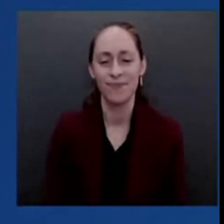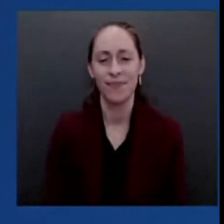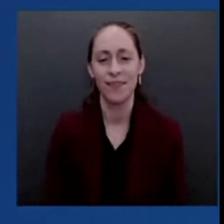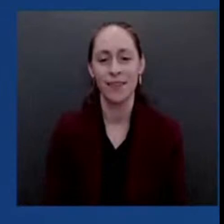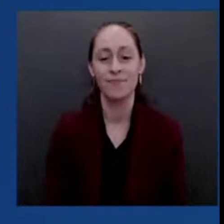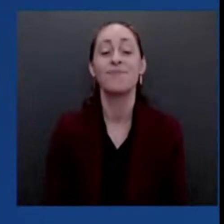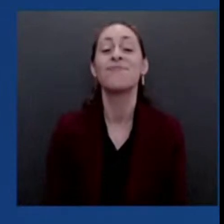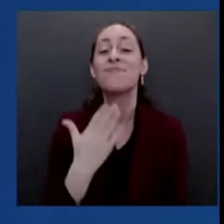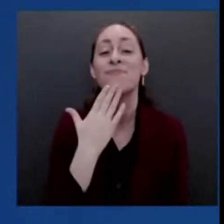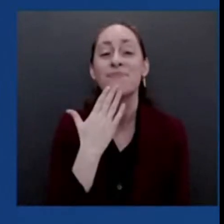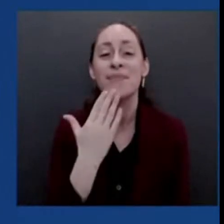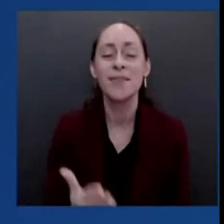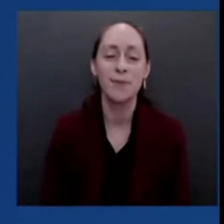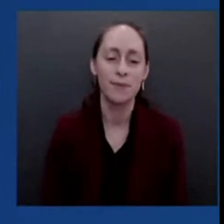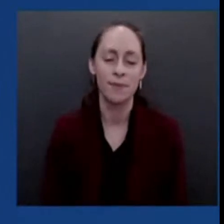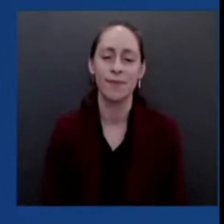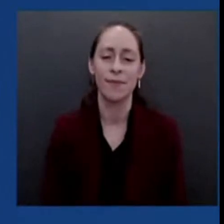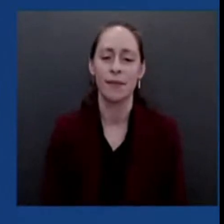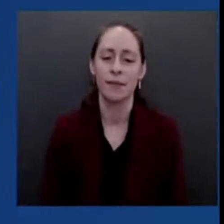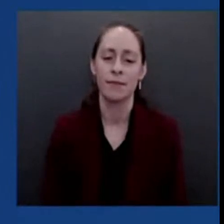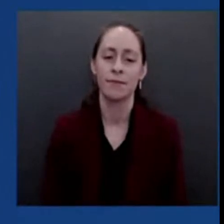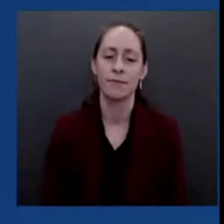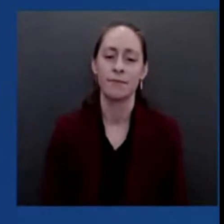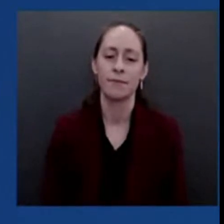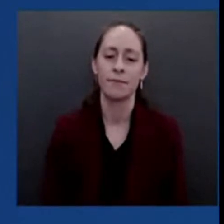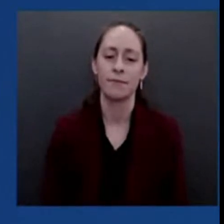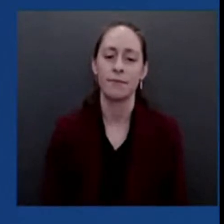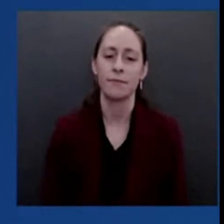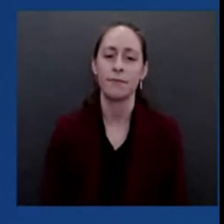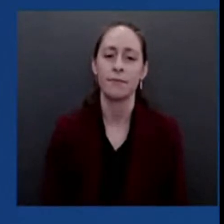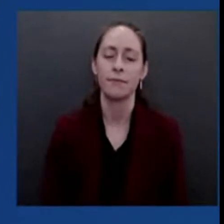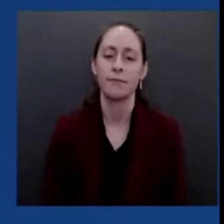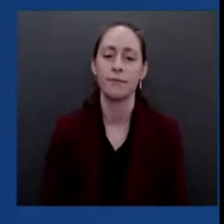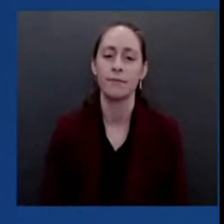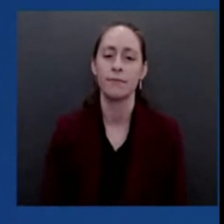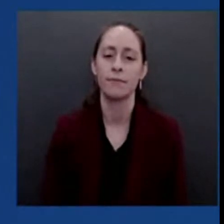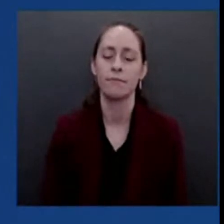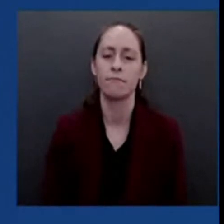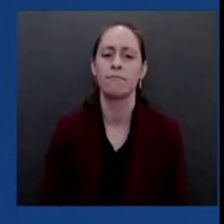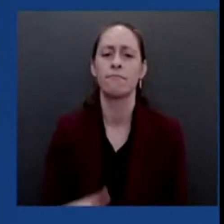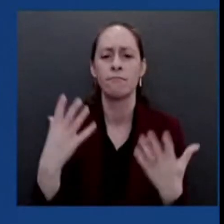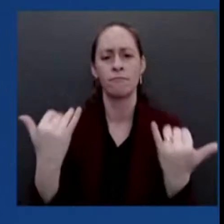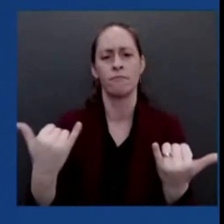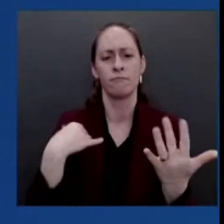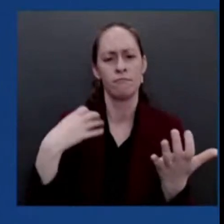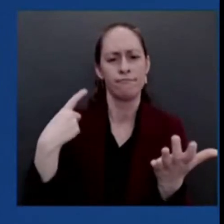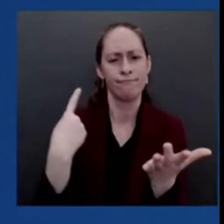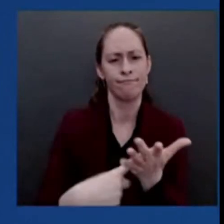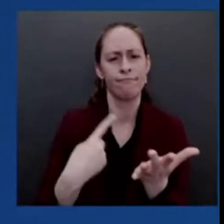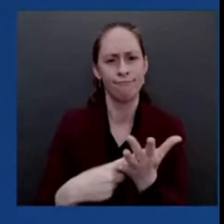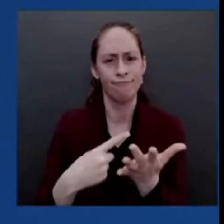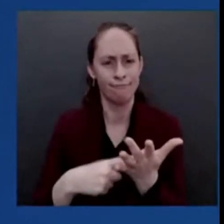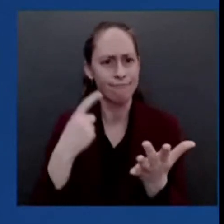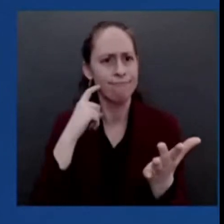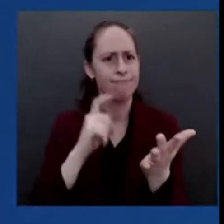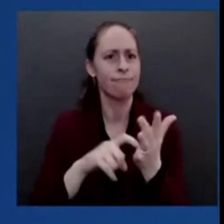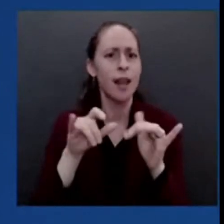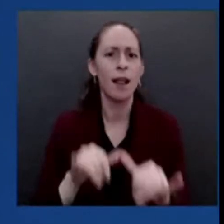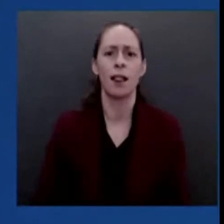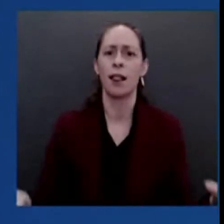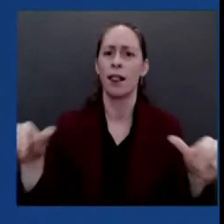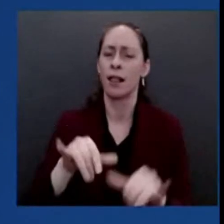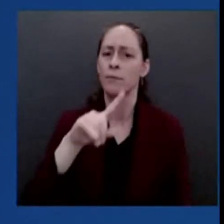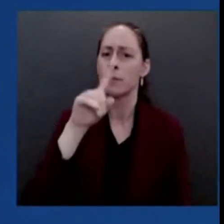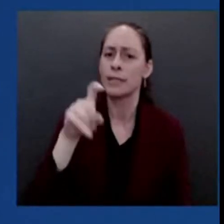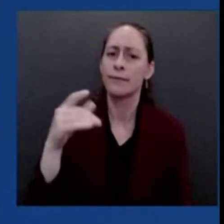to address for you a question that is now frequently being asked following the data that has come out from the cohorts who've